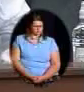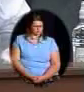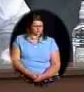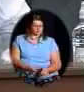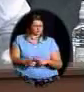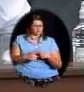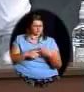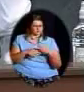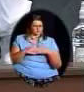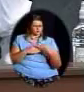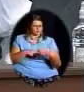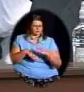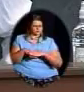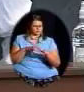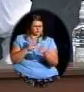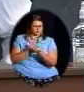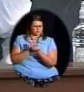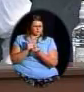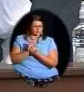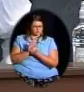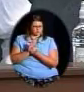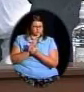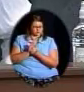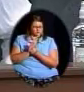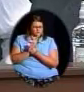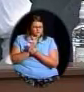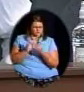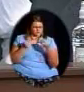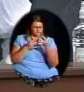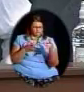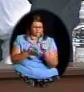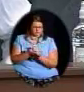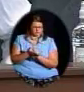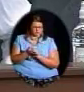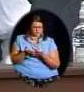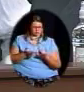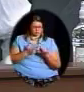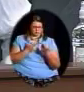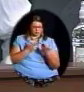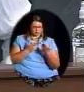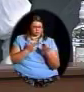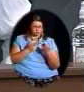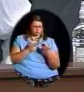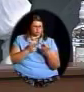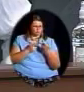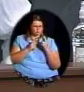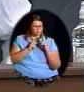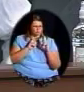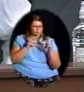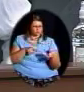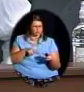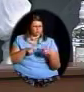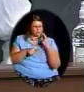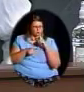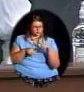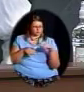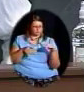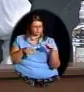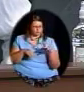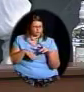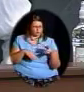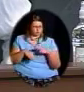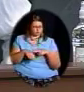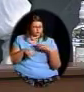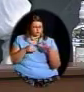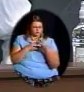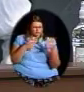Then the next thing on the agenda this evening are information written reports, which the board receives for our general information.